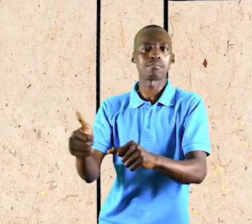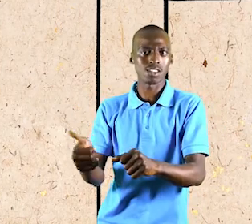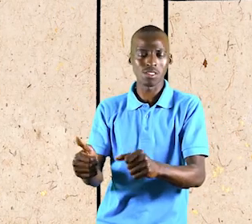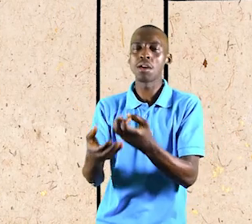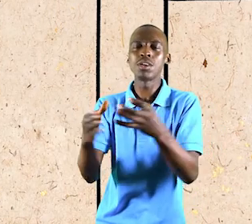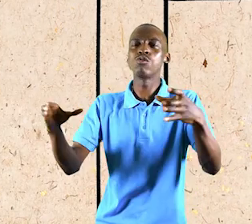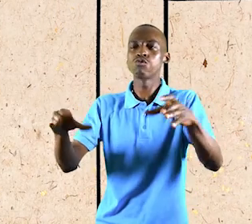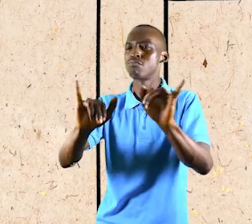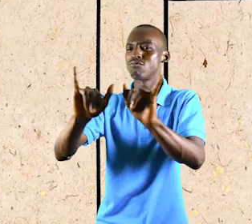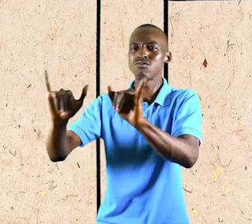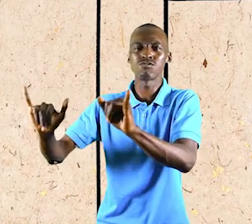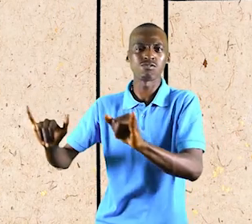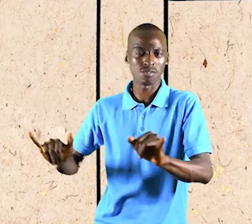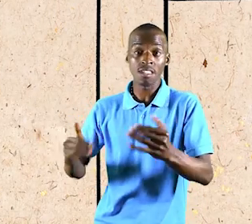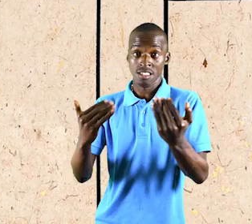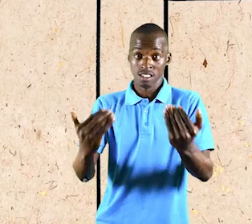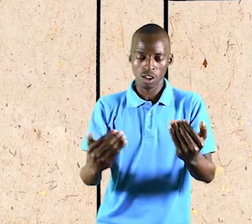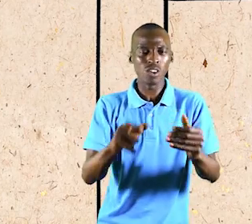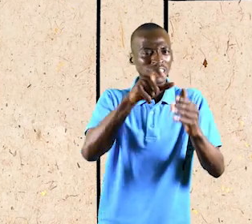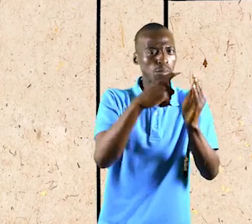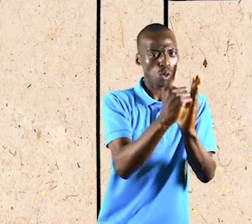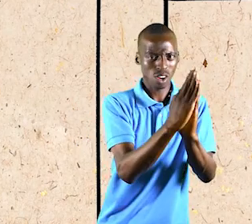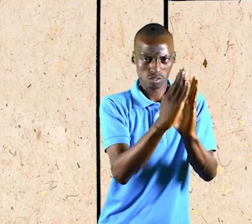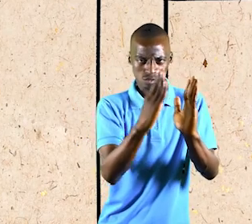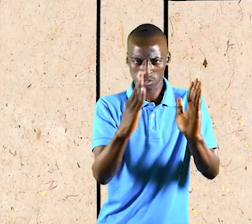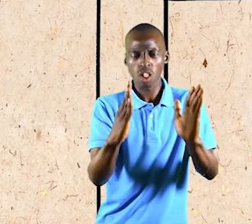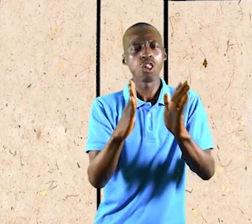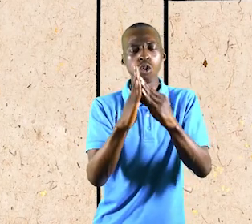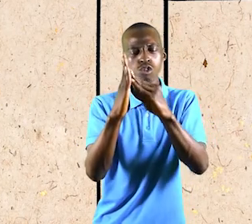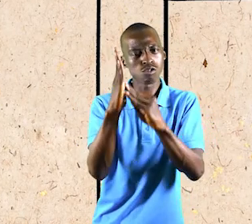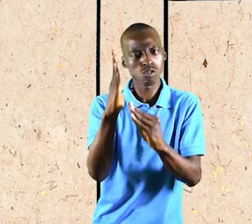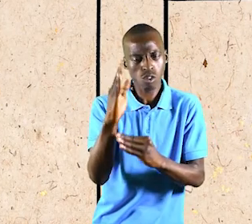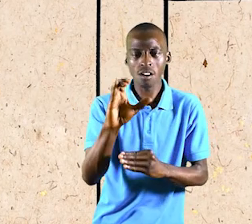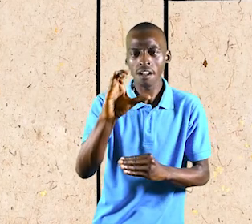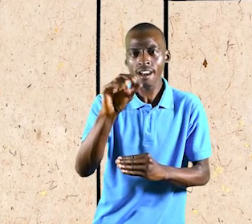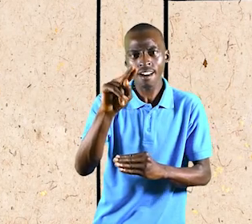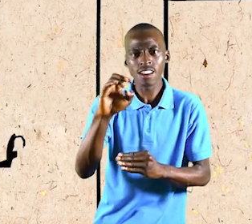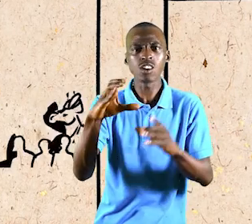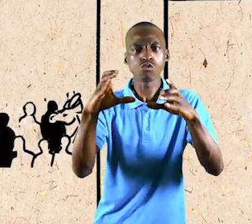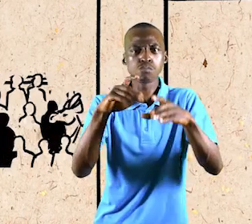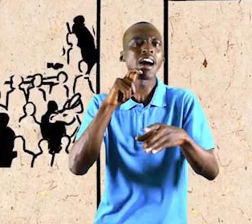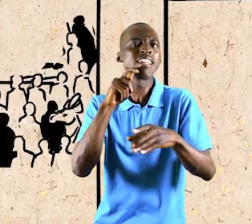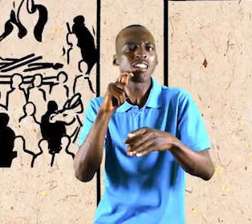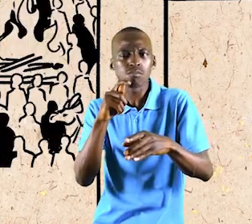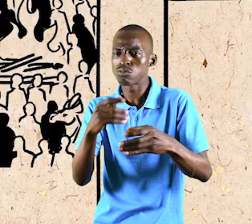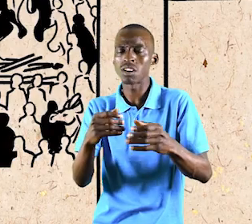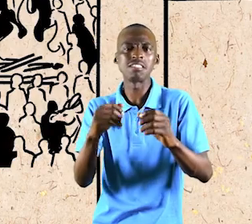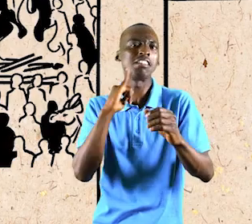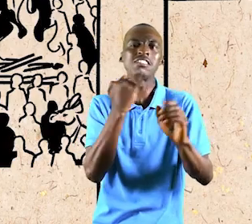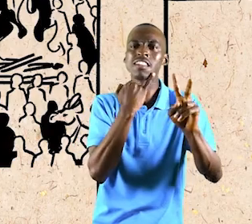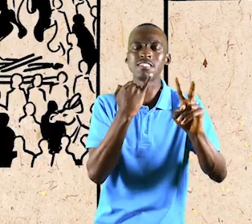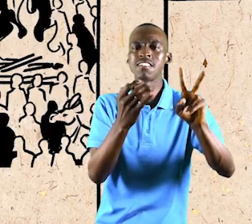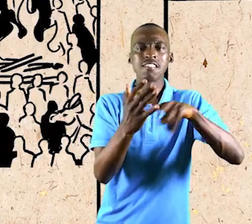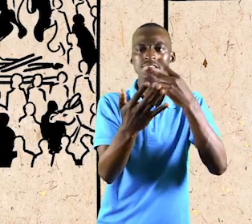of Canaanites living in those areas. And so chapter 1 gives a long list of Canaanite groups and towns that Israel just failed